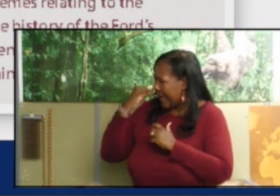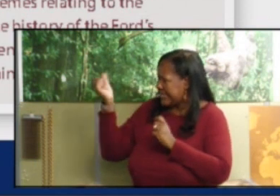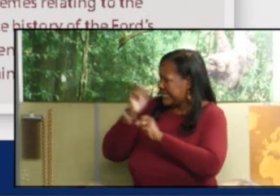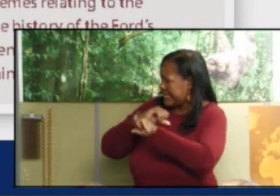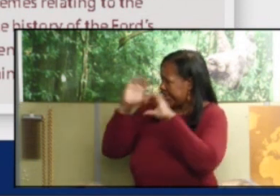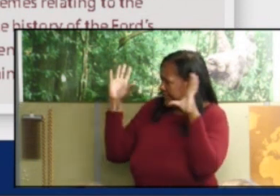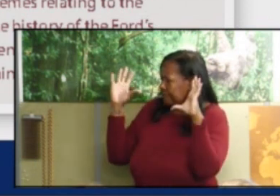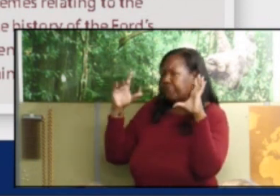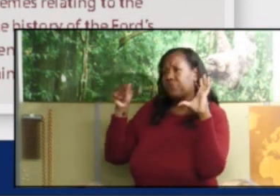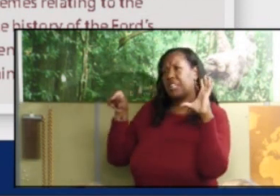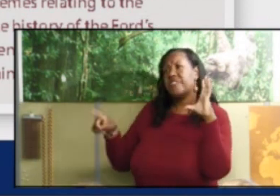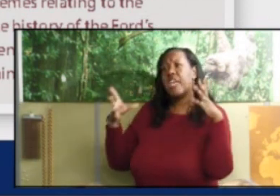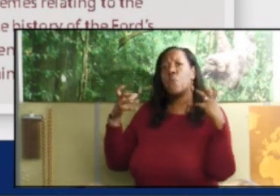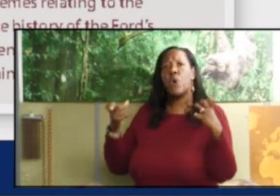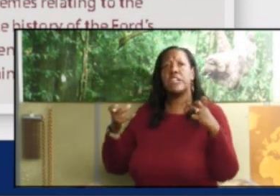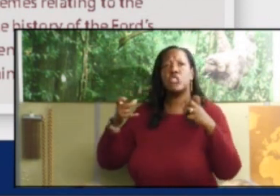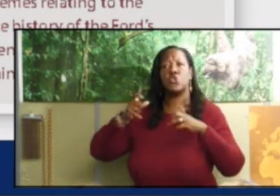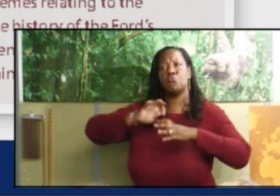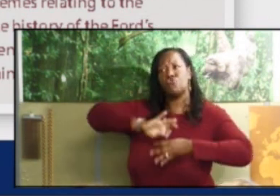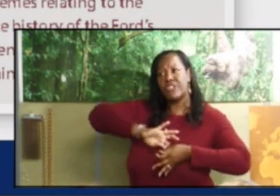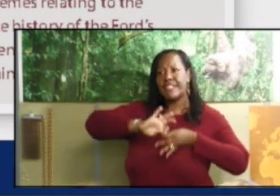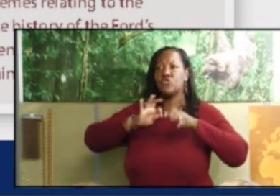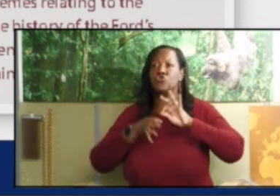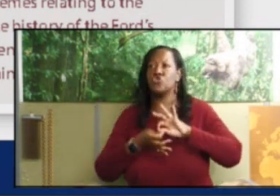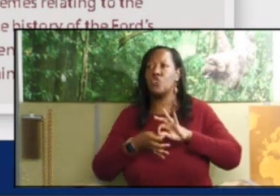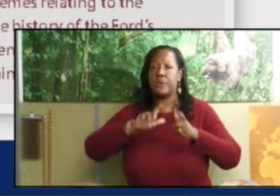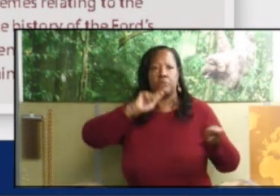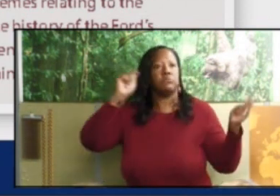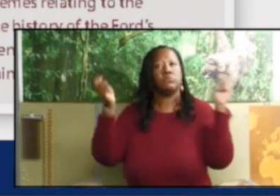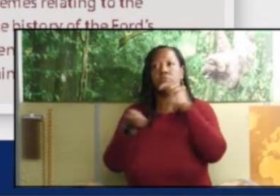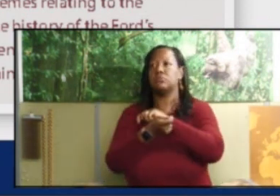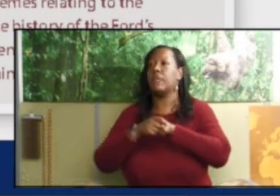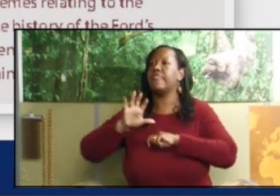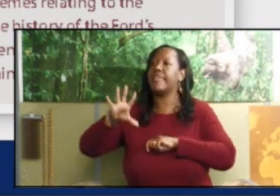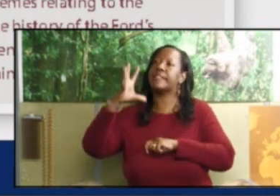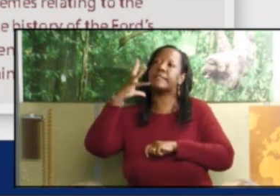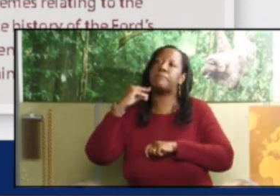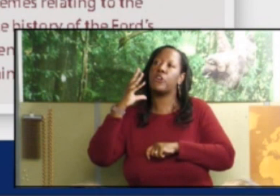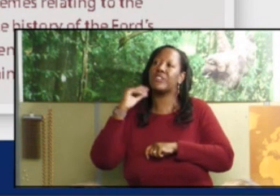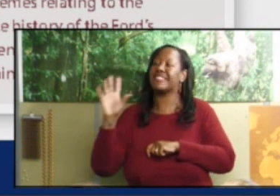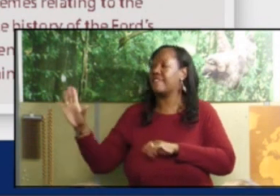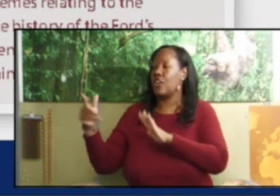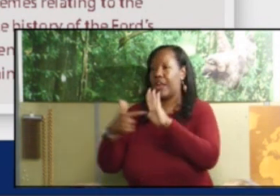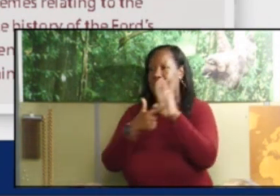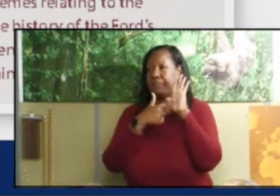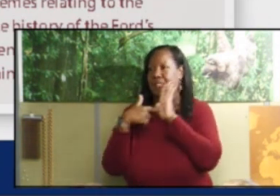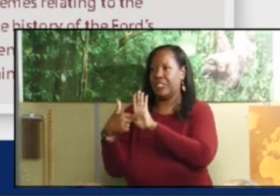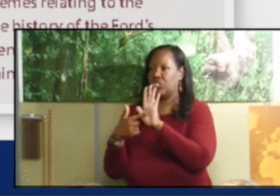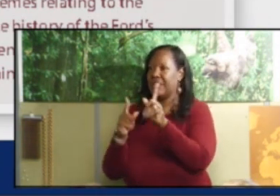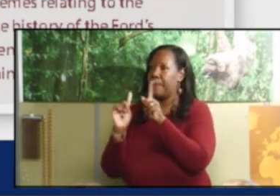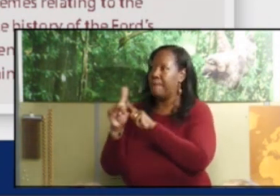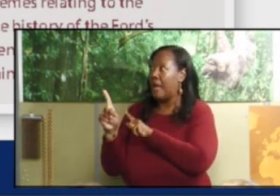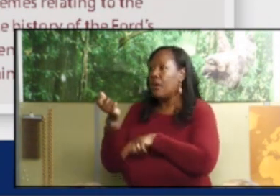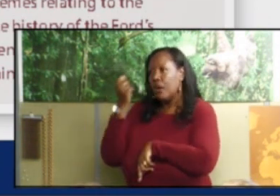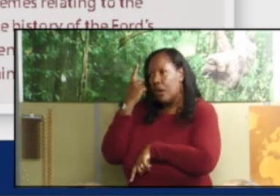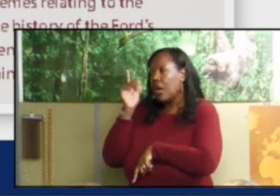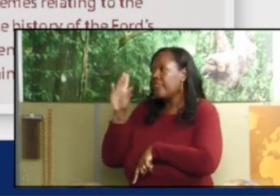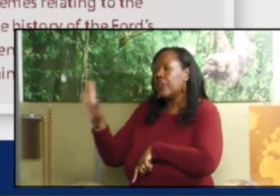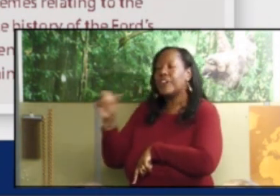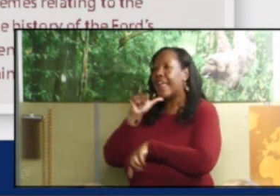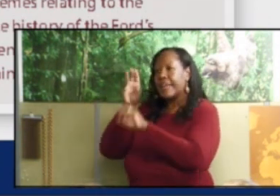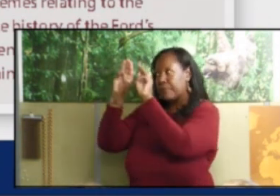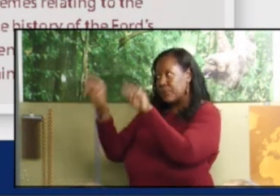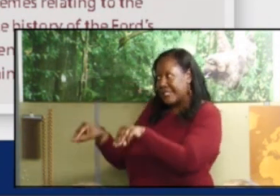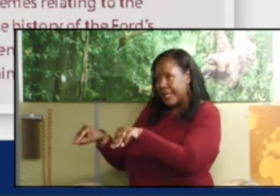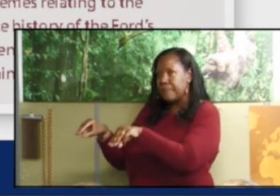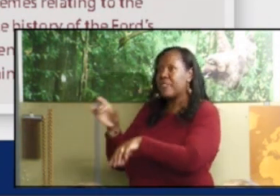at reinterpreting their entire exhibition experience. Obviously staying within the context of they're not just a museum, they're a